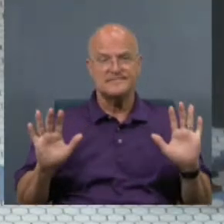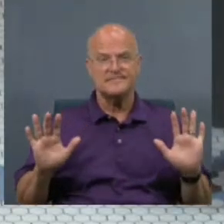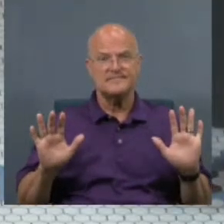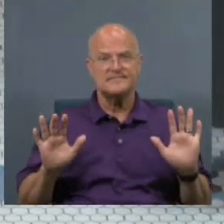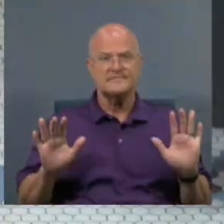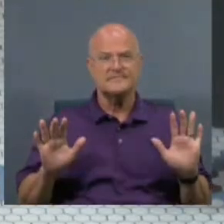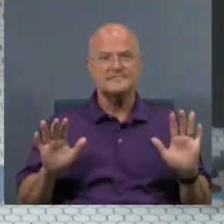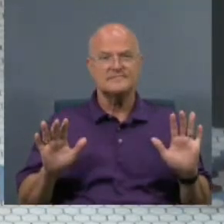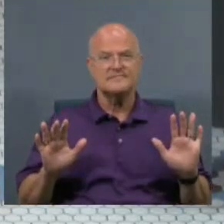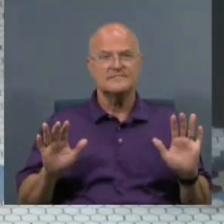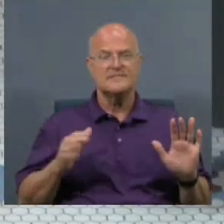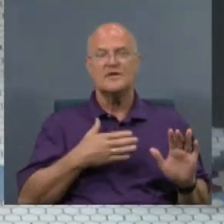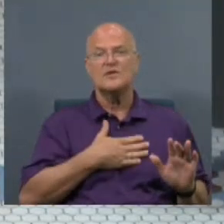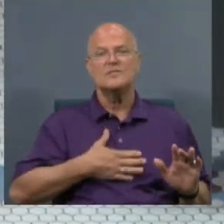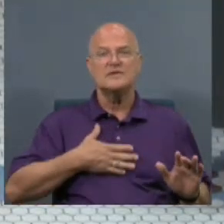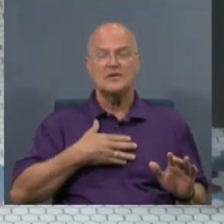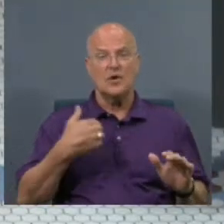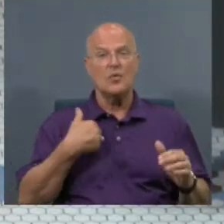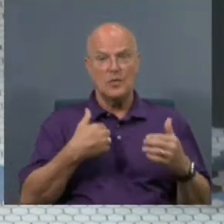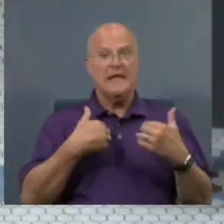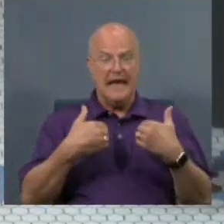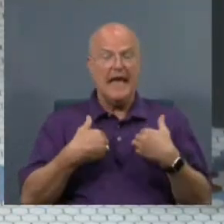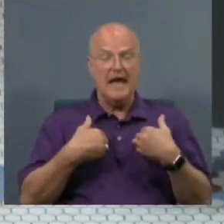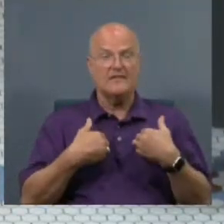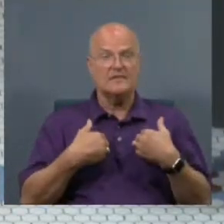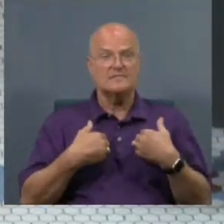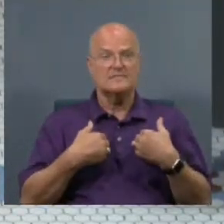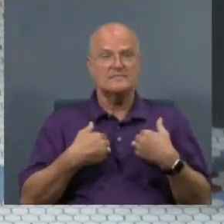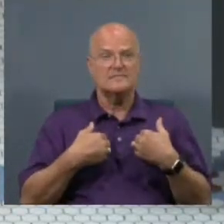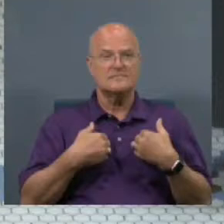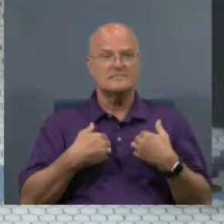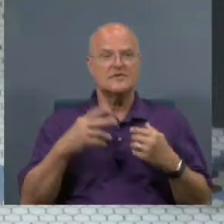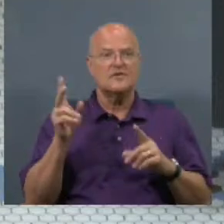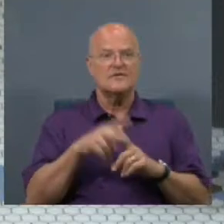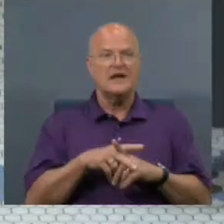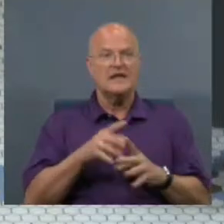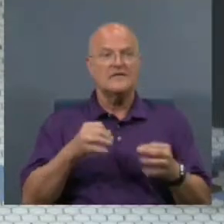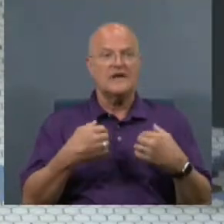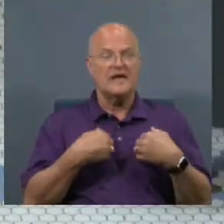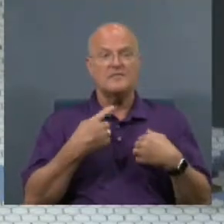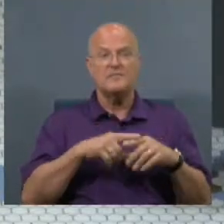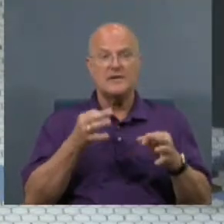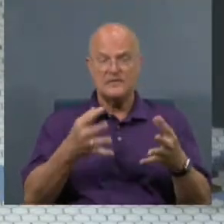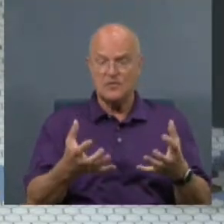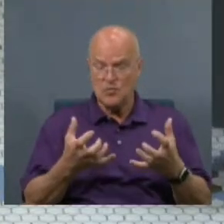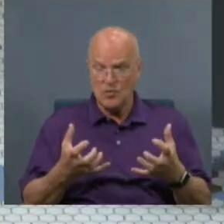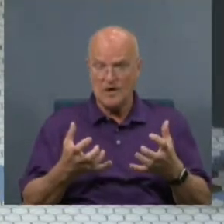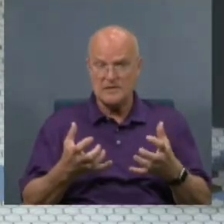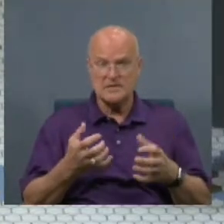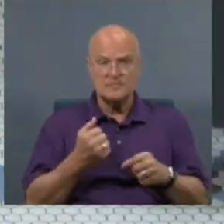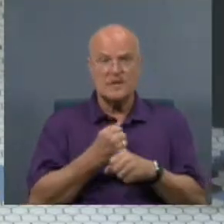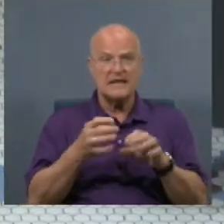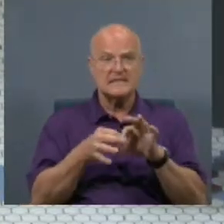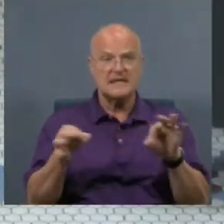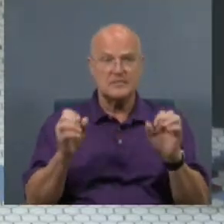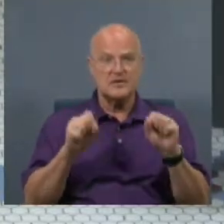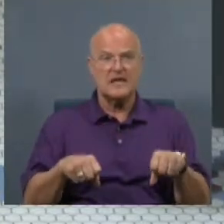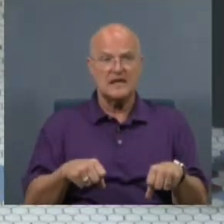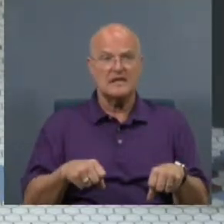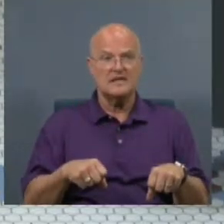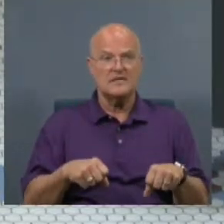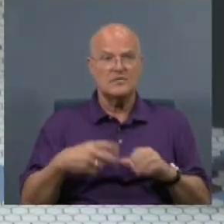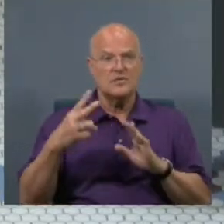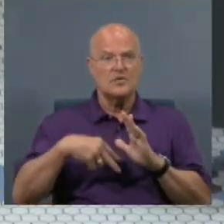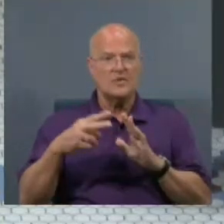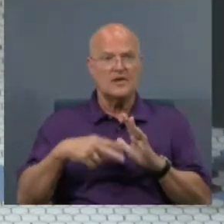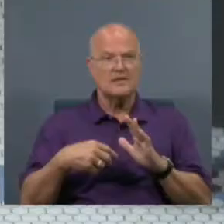No, Did please- anyone please- No, receive them? please, I mean, we have them Oh, in the okay. file. Okay. If we have them, but if you like to make Well, a I mean, statement, how- you can. Are you gonna